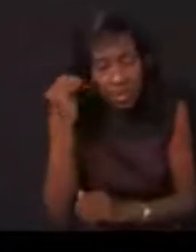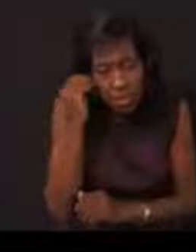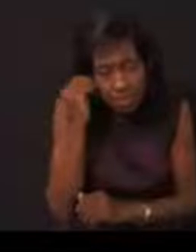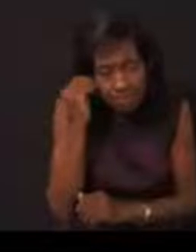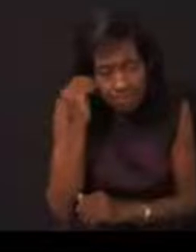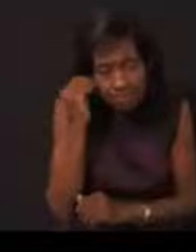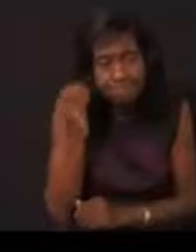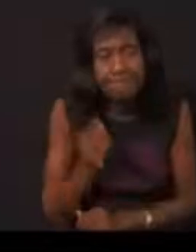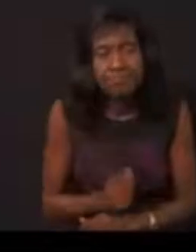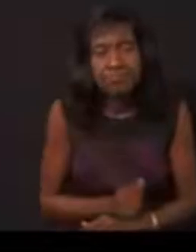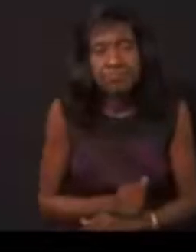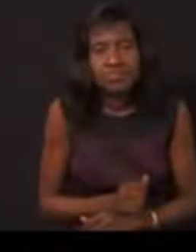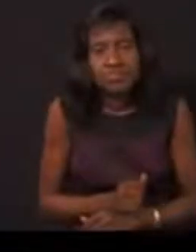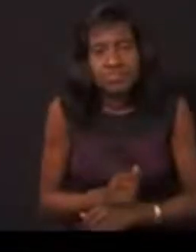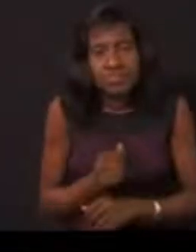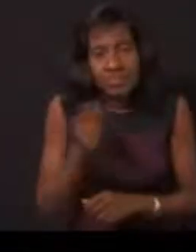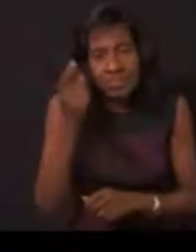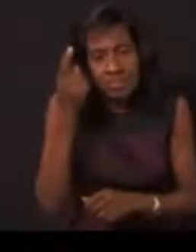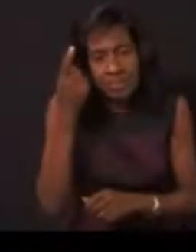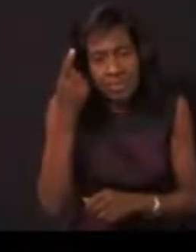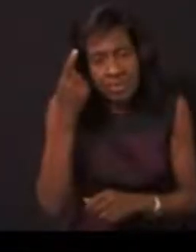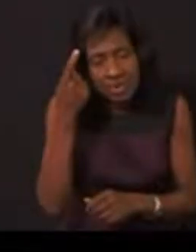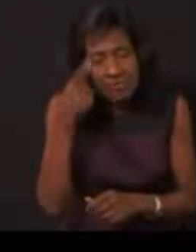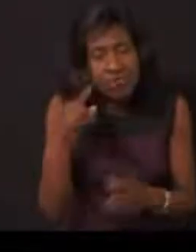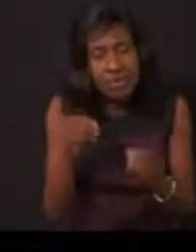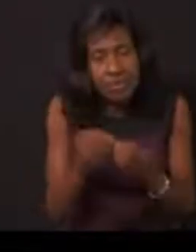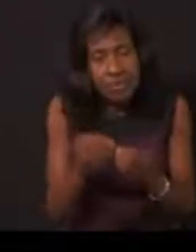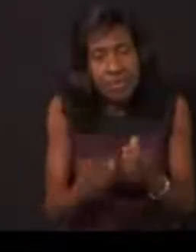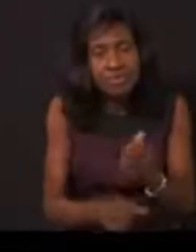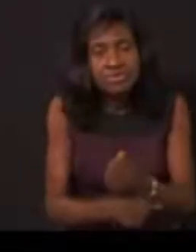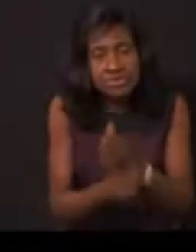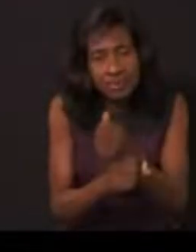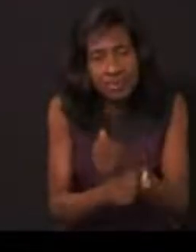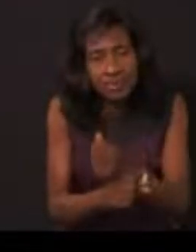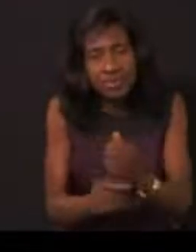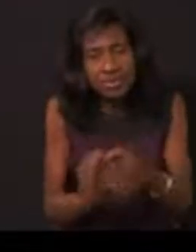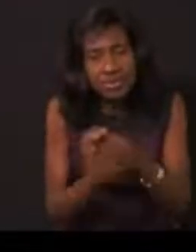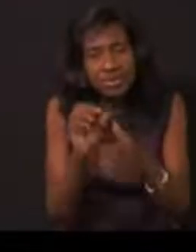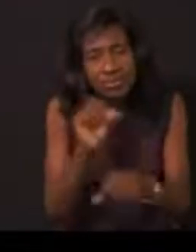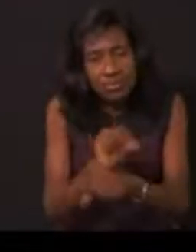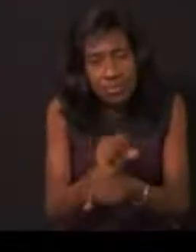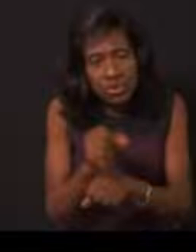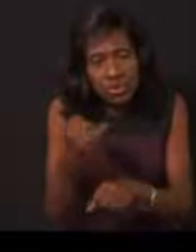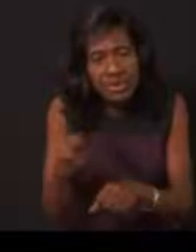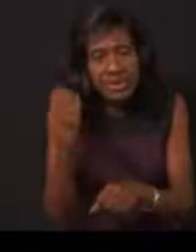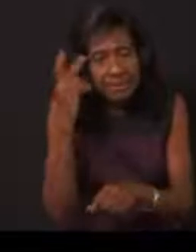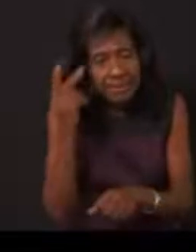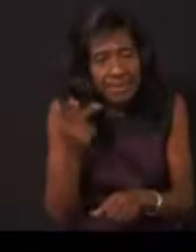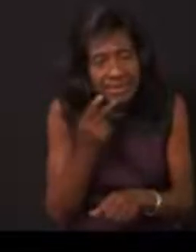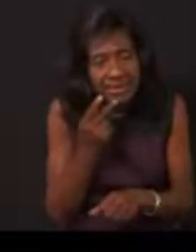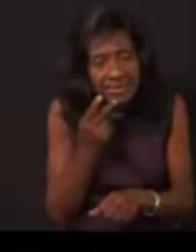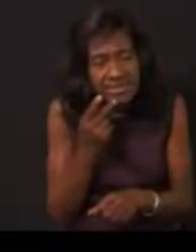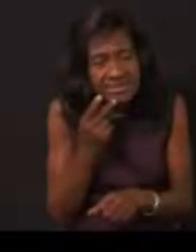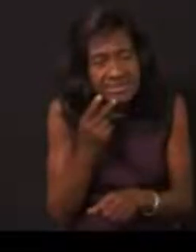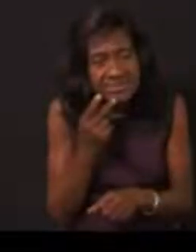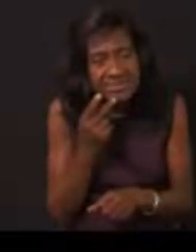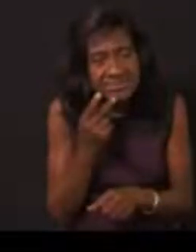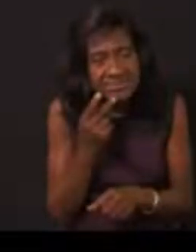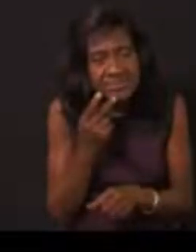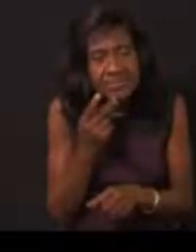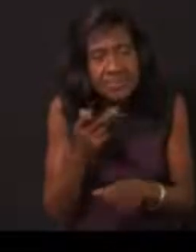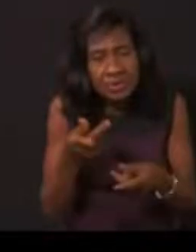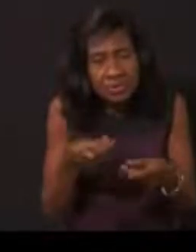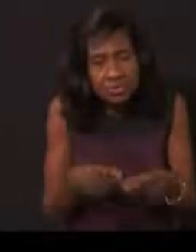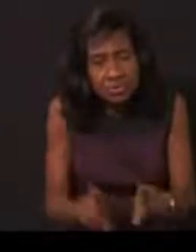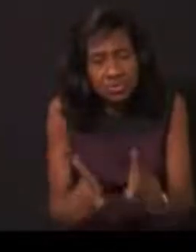to the report, to support working parents or even those persons who are self-employed, during the mandatory